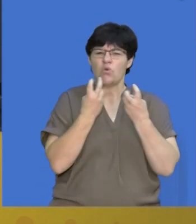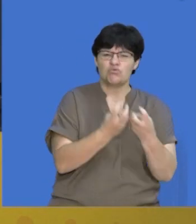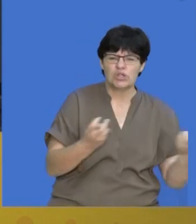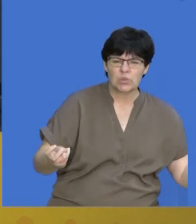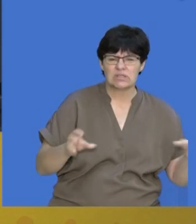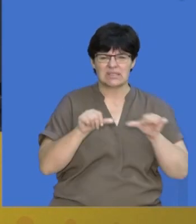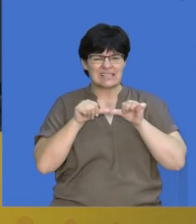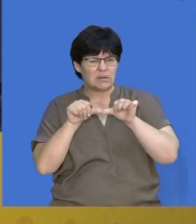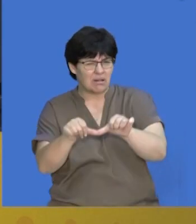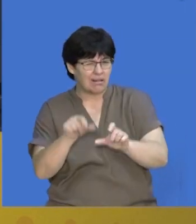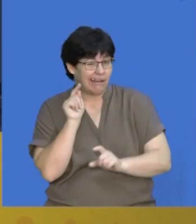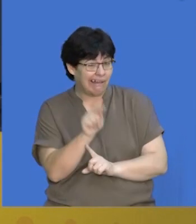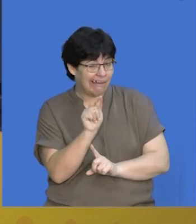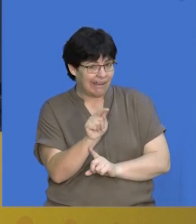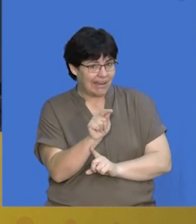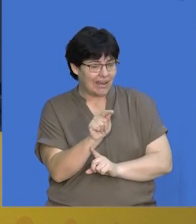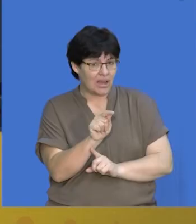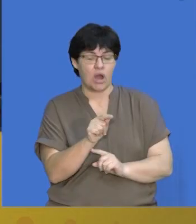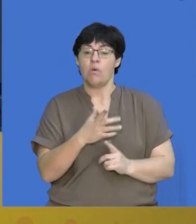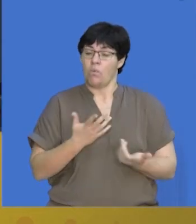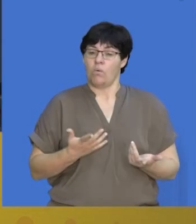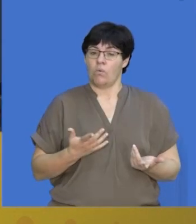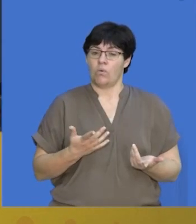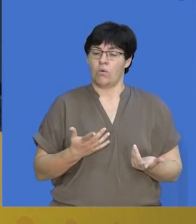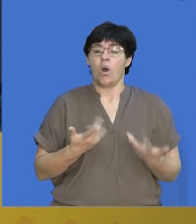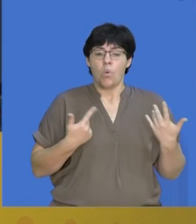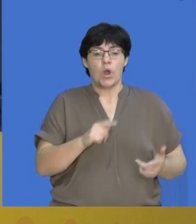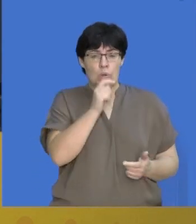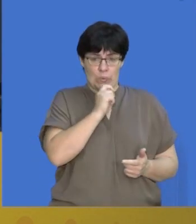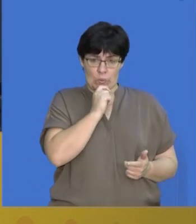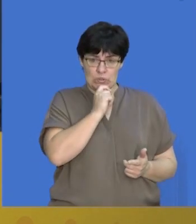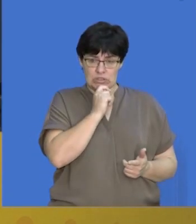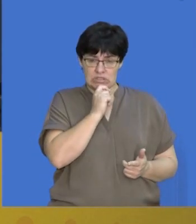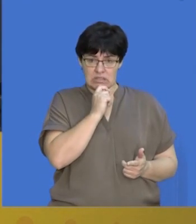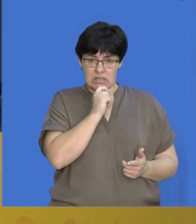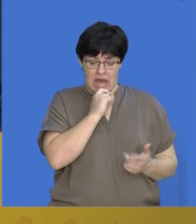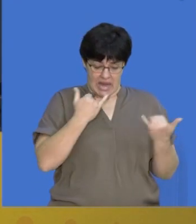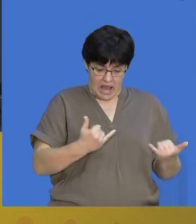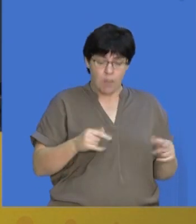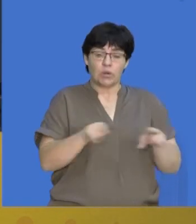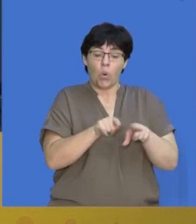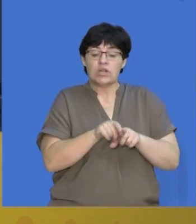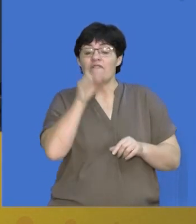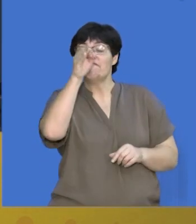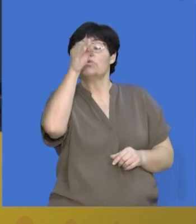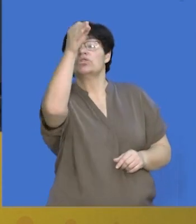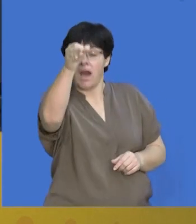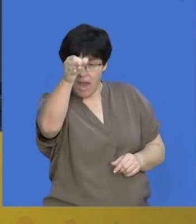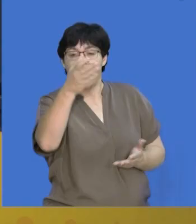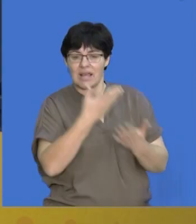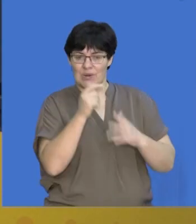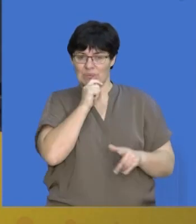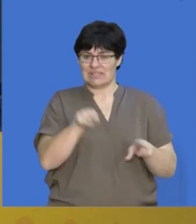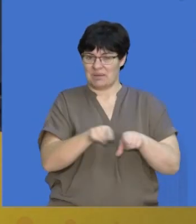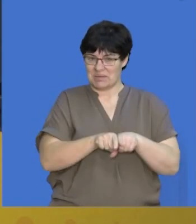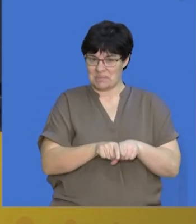and sustainability? What can be used now and still protected for future generations? And in this